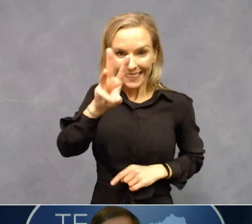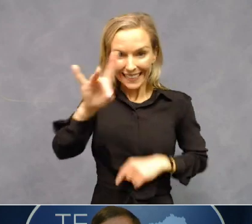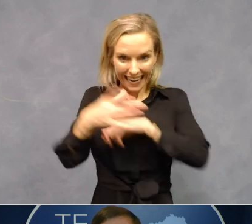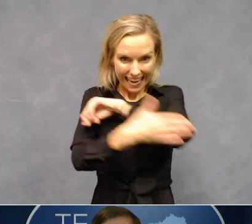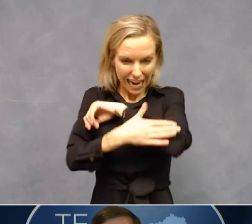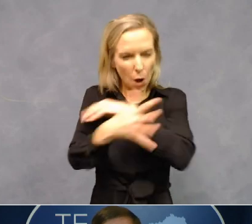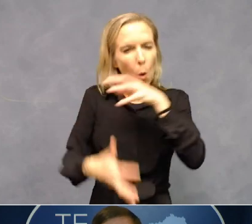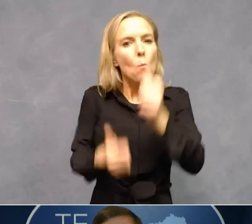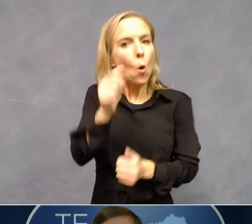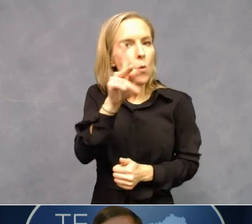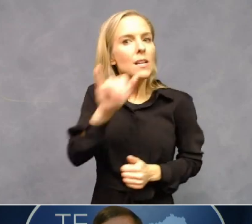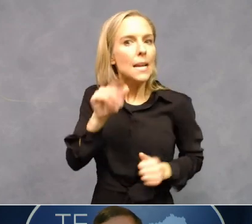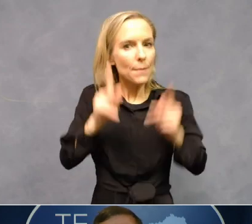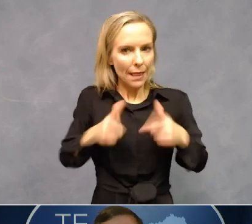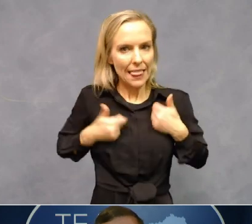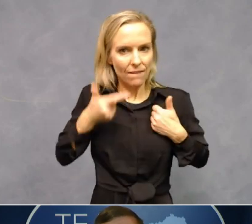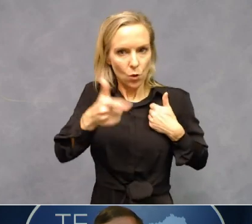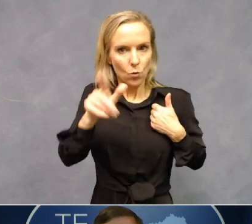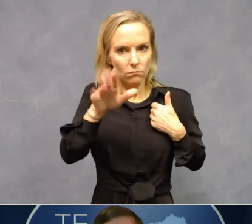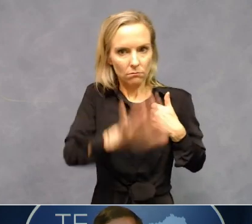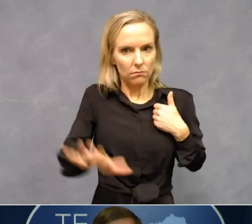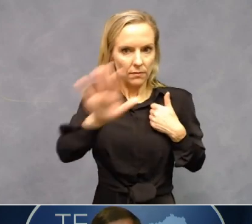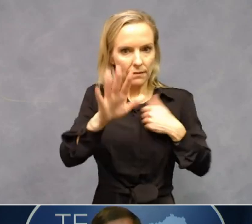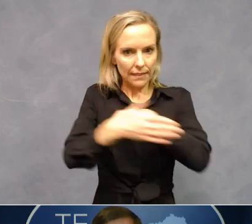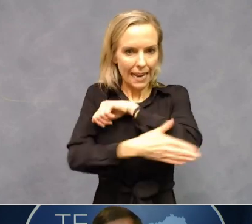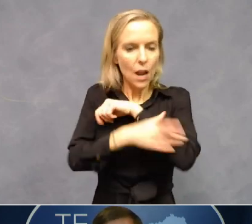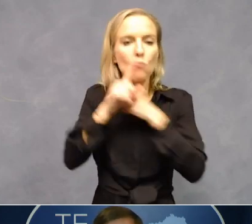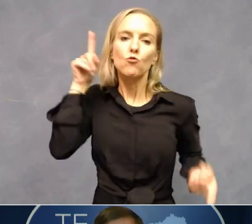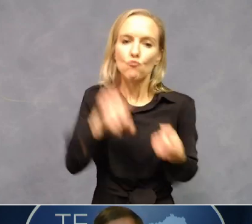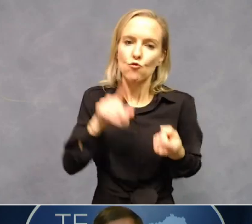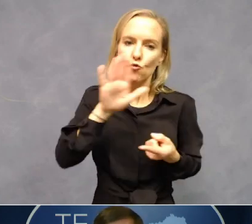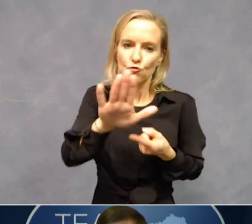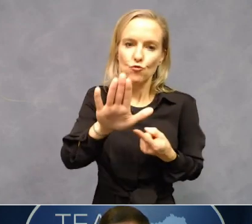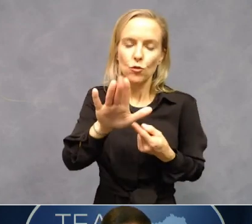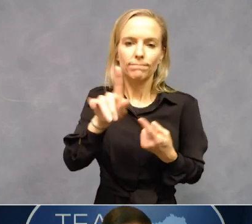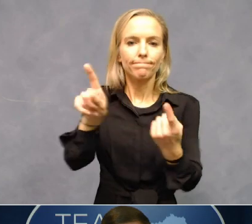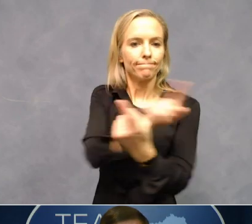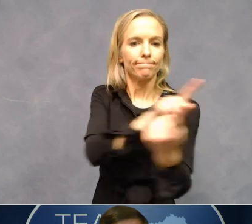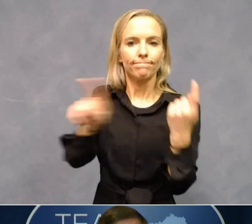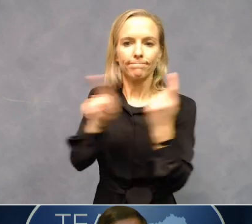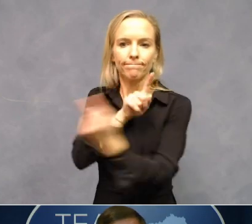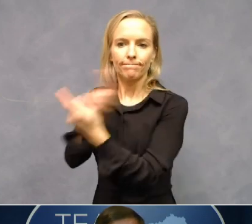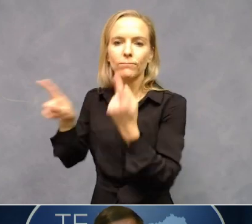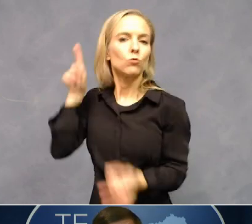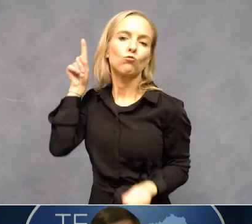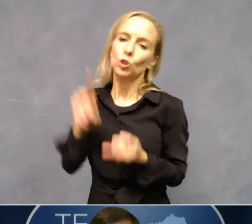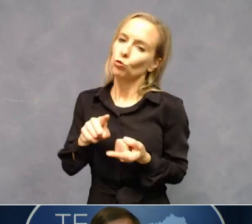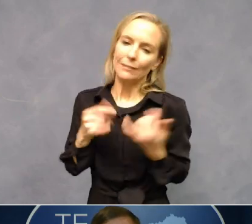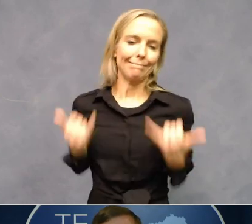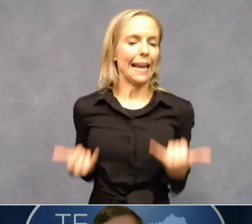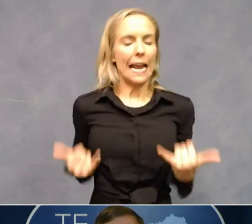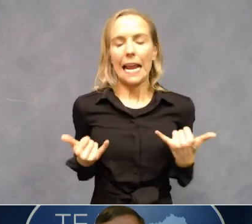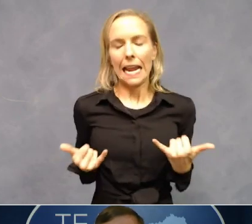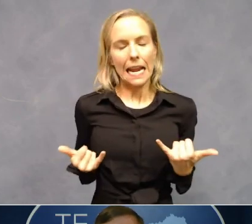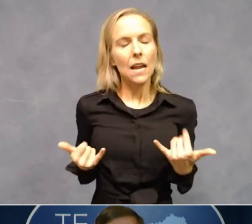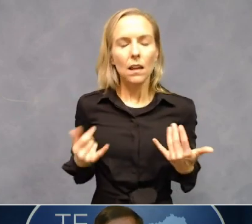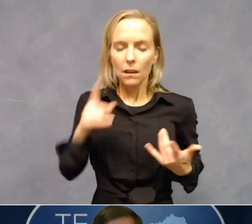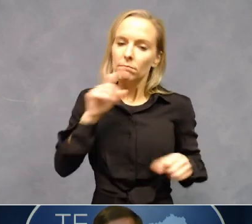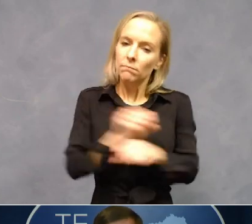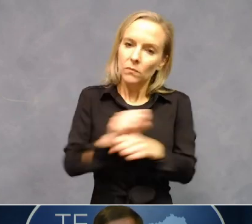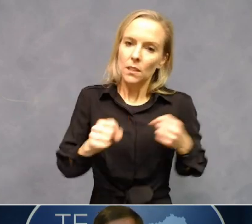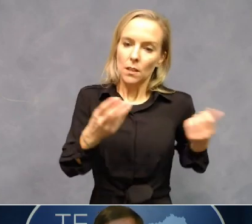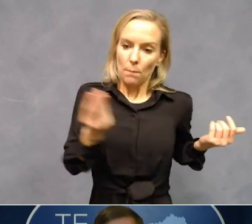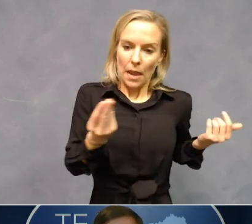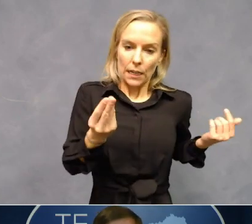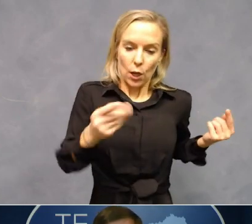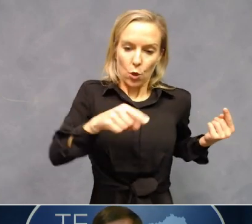Kentuckians are, we need you to reduce your contacts as much as possible, really starting now, but certainly Monday through Sunday of next